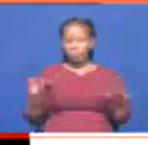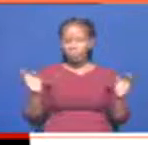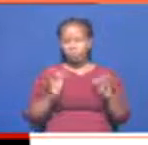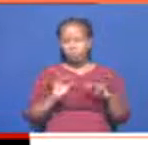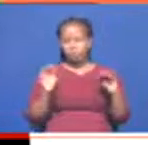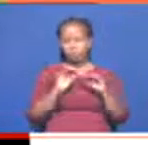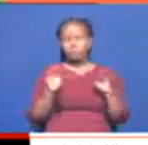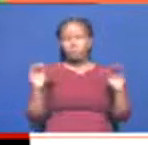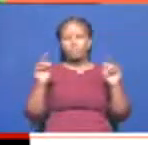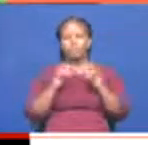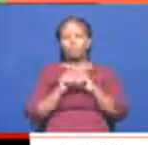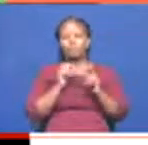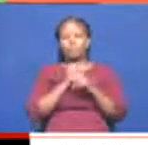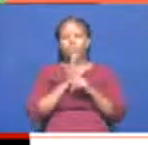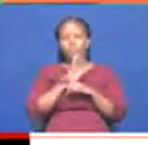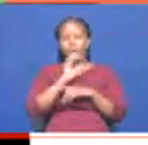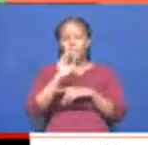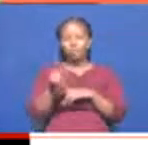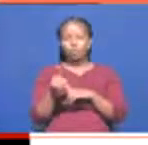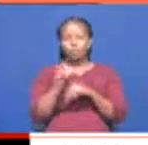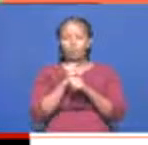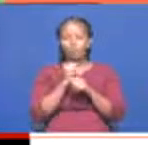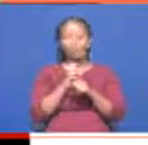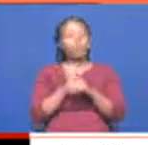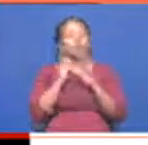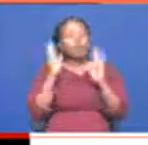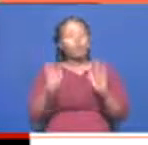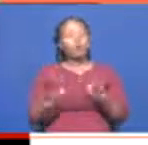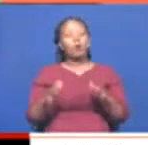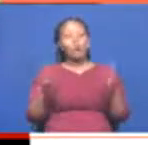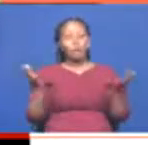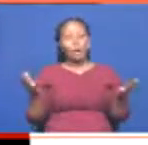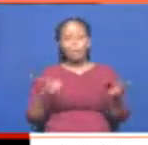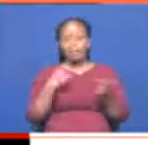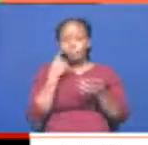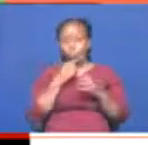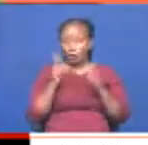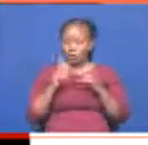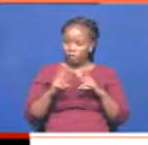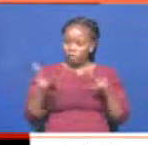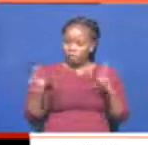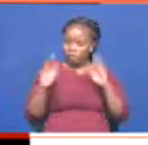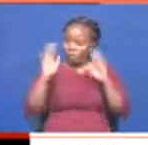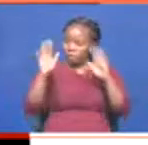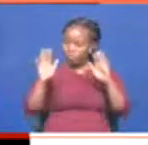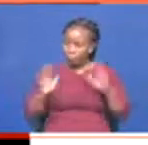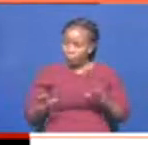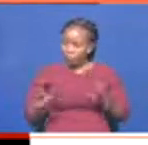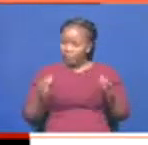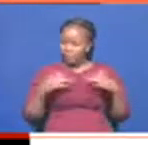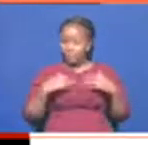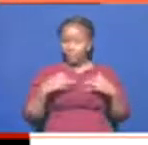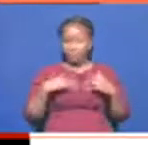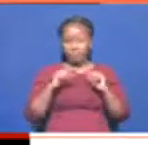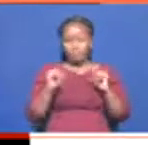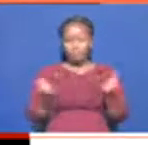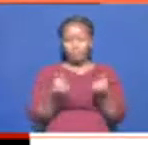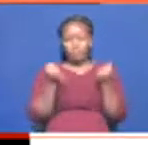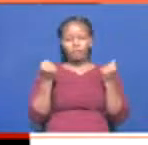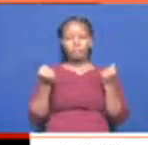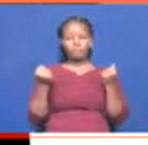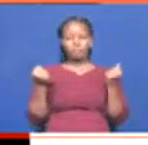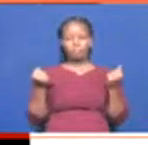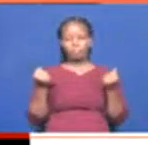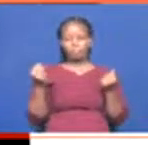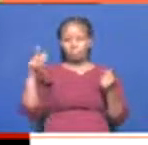ensure that the workers themselves, who are very critical, have the safety gear, the